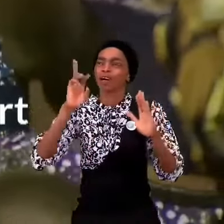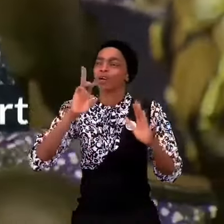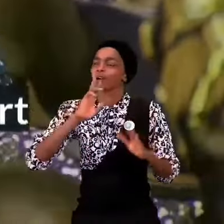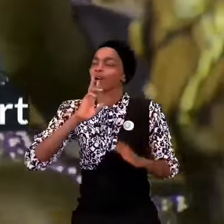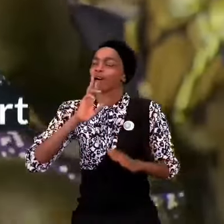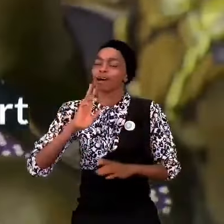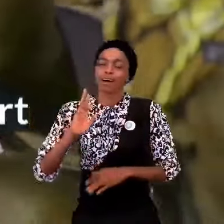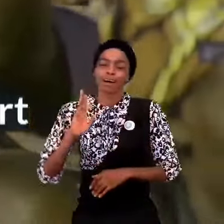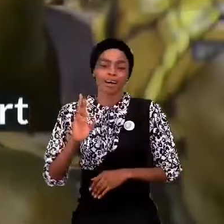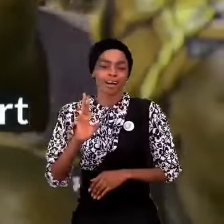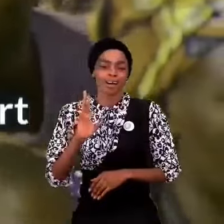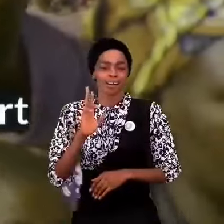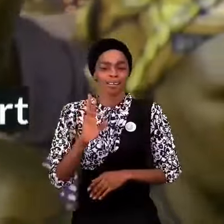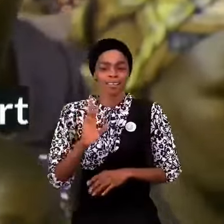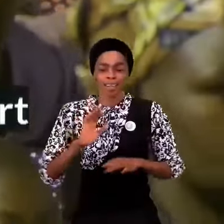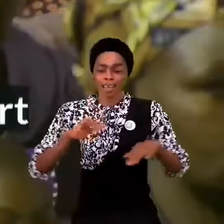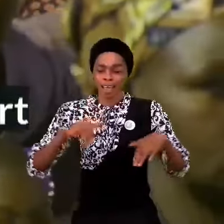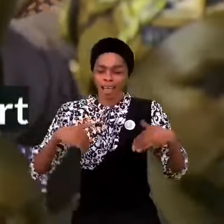great thou